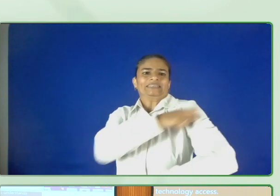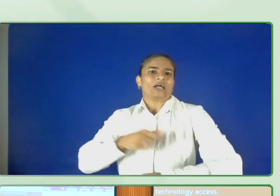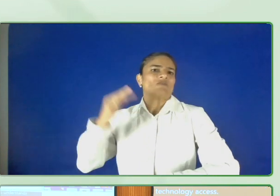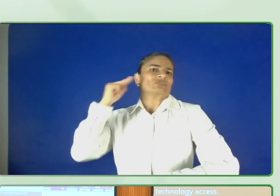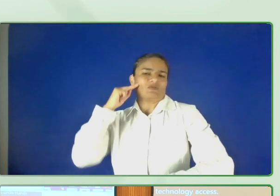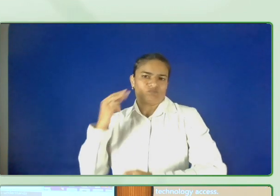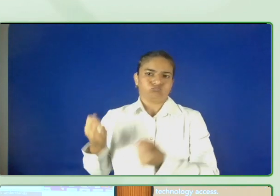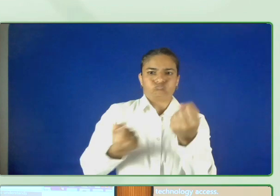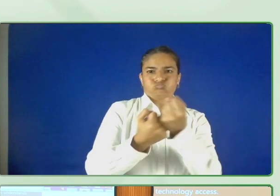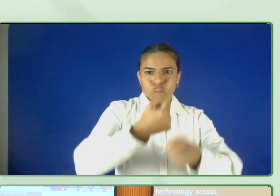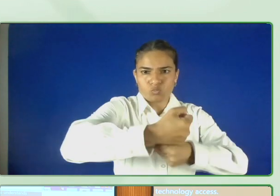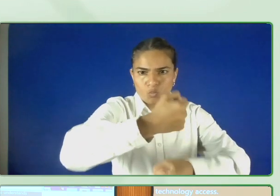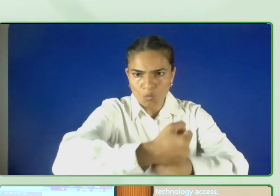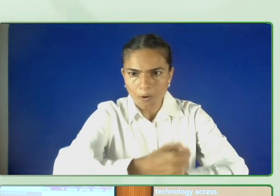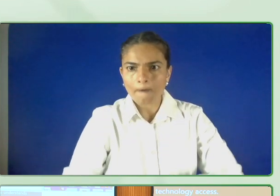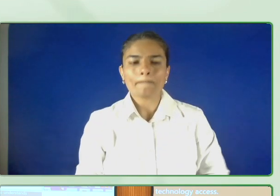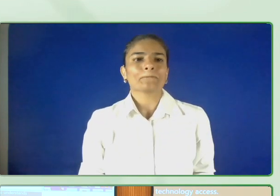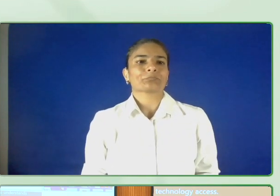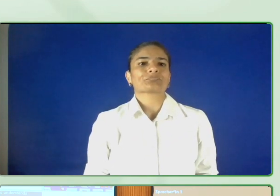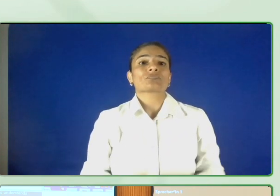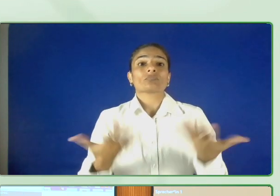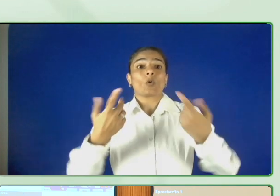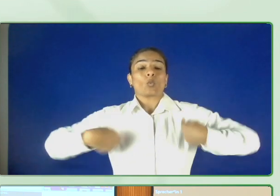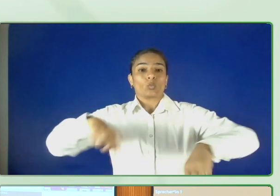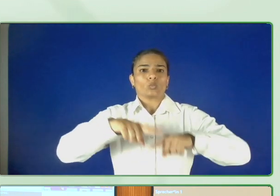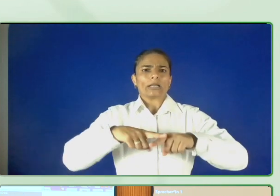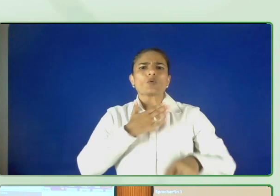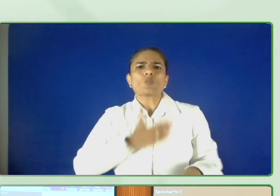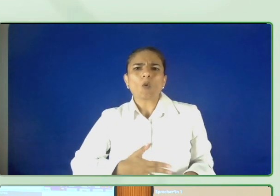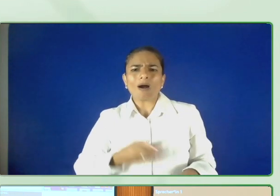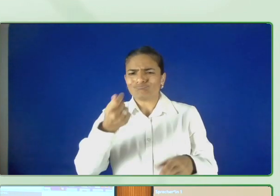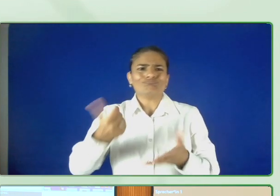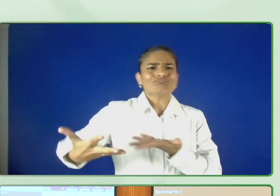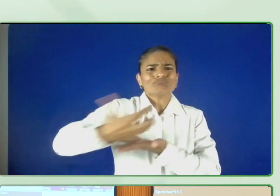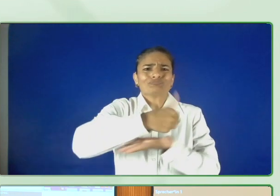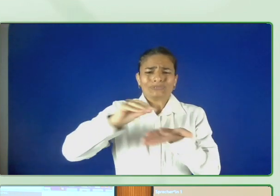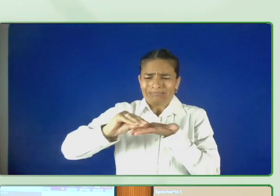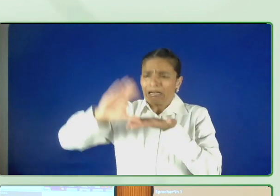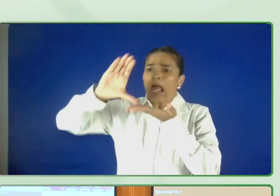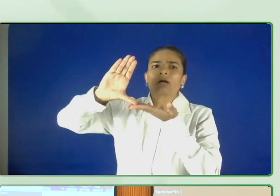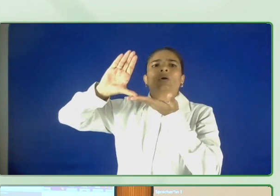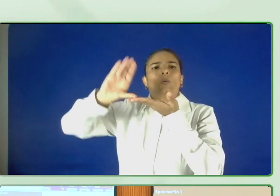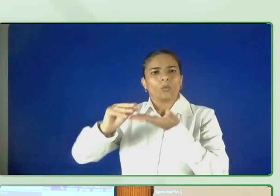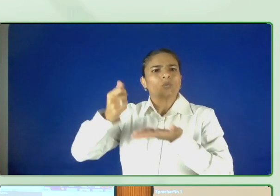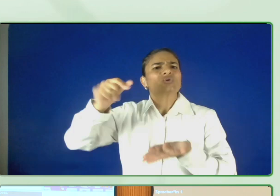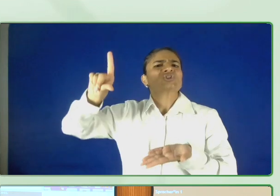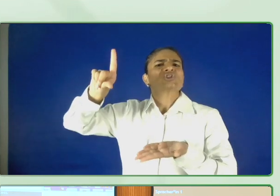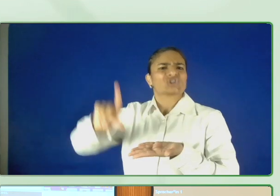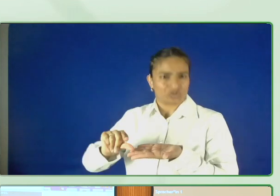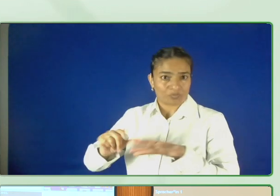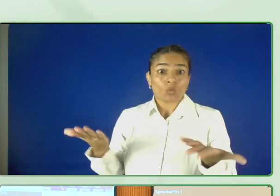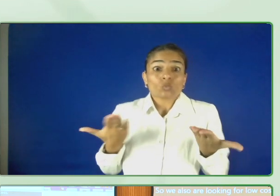low-cost solutions. And I've met so many people here today, this week, and it's so exciting to see the